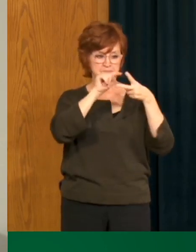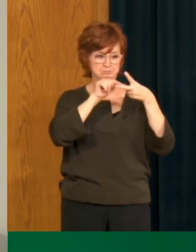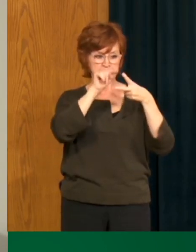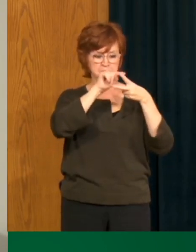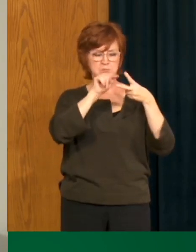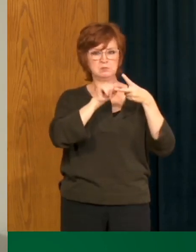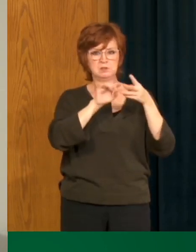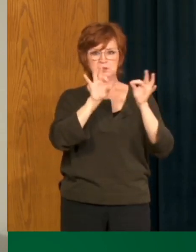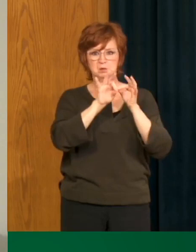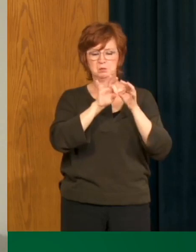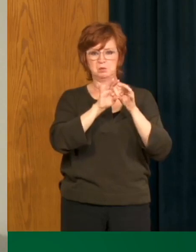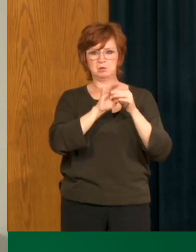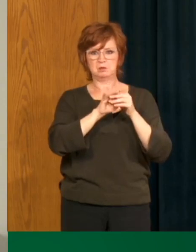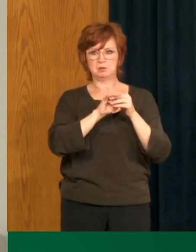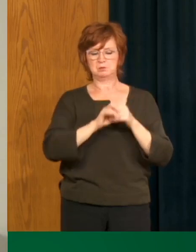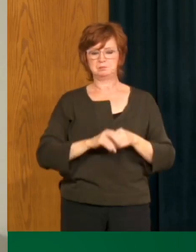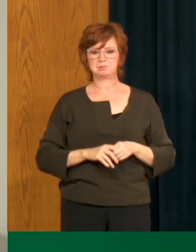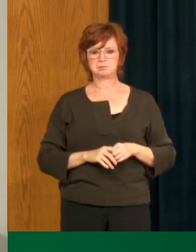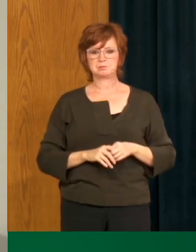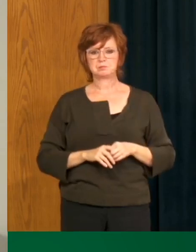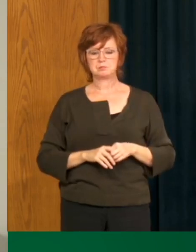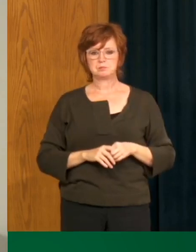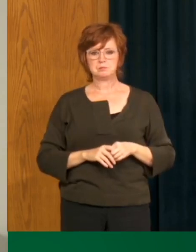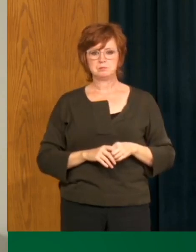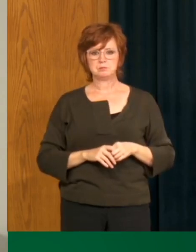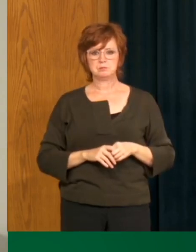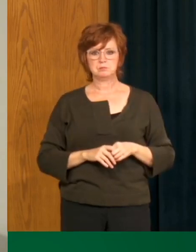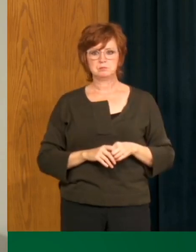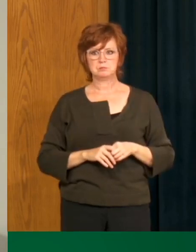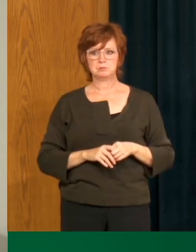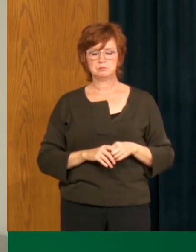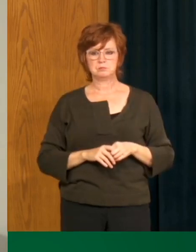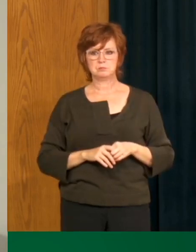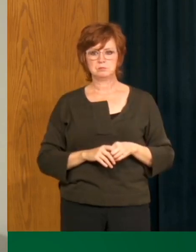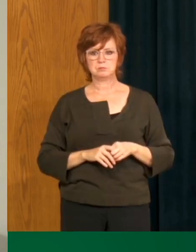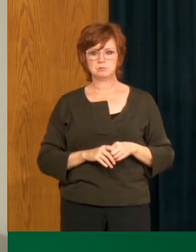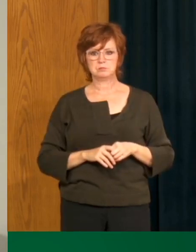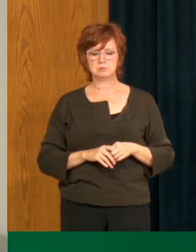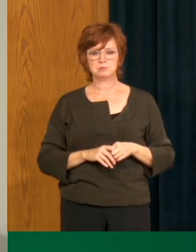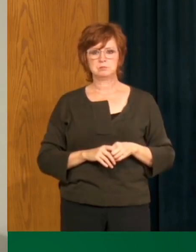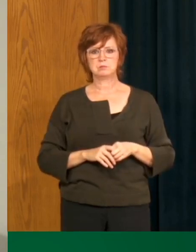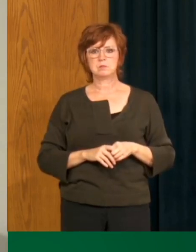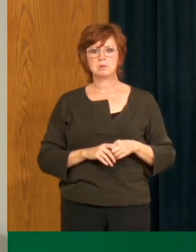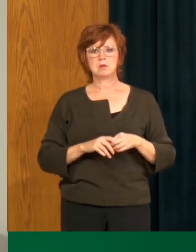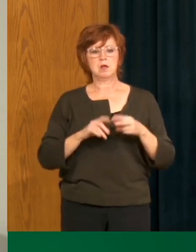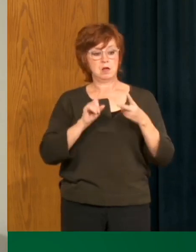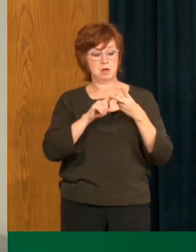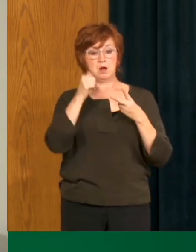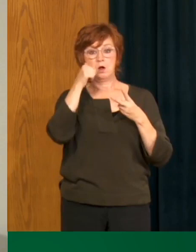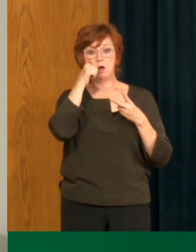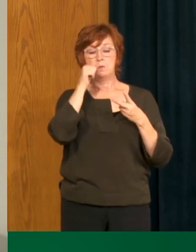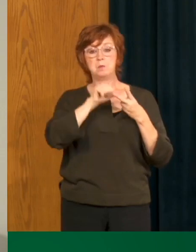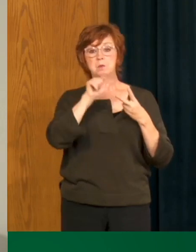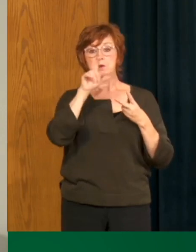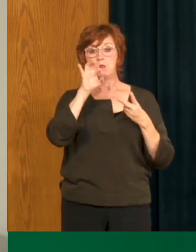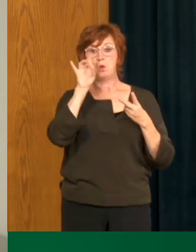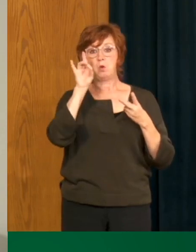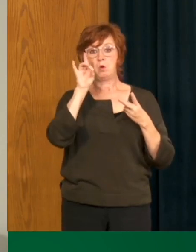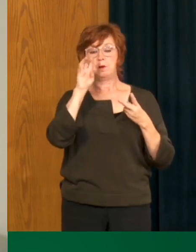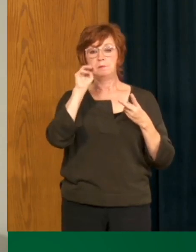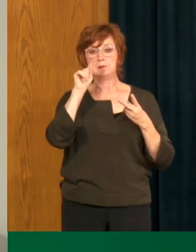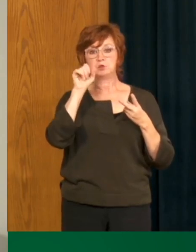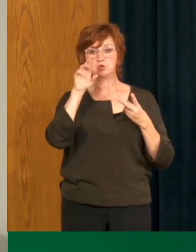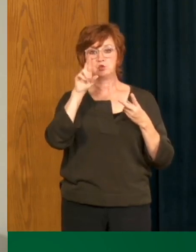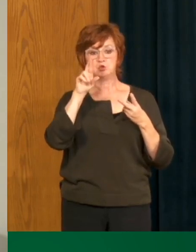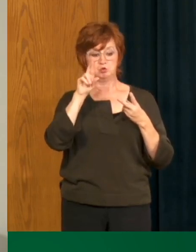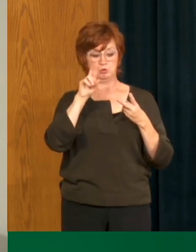north. Similarly, we had a bit of a concern with the Lloydminster area, so we were specific about the Lloydminster area, not saying that it's just